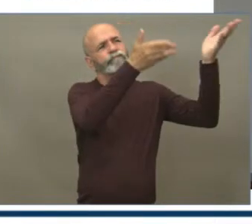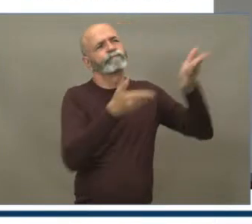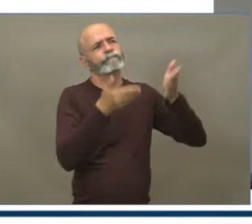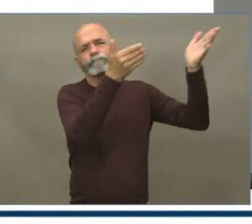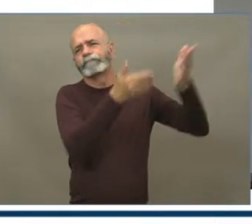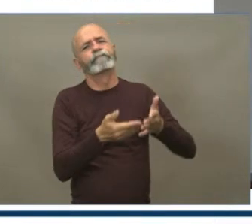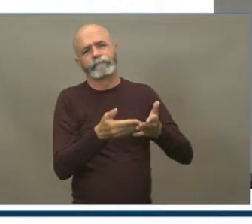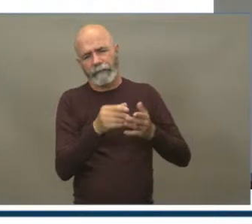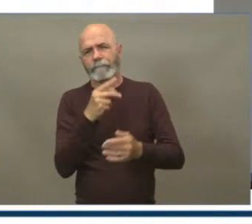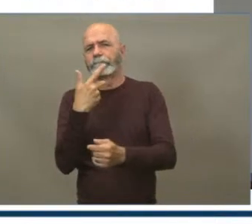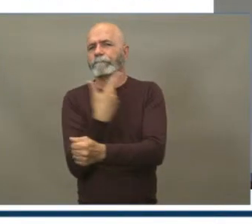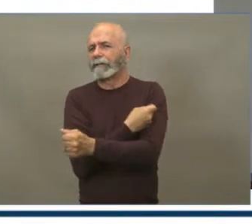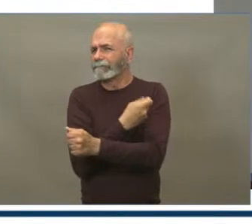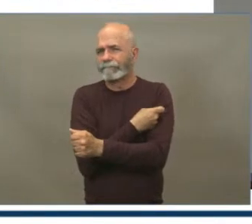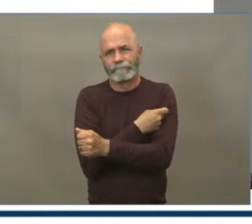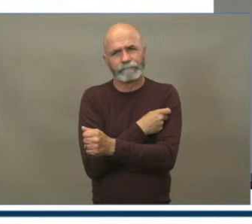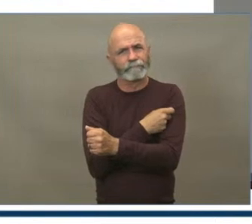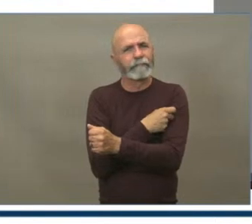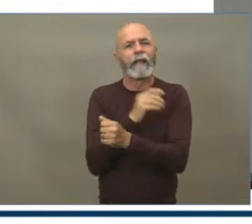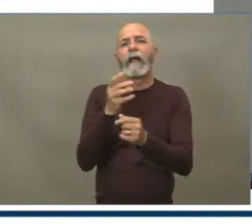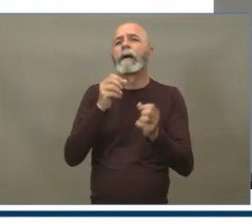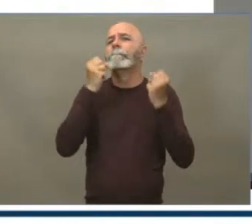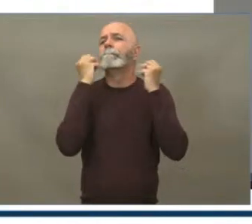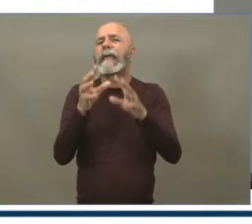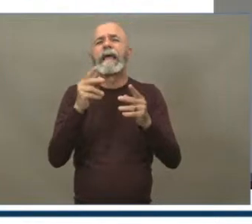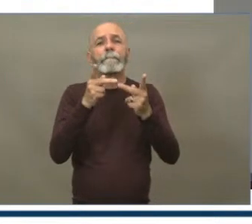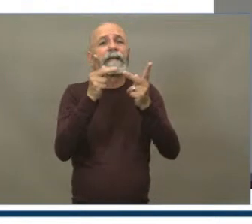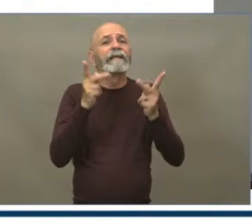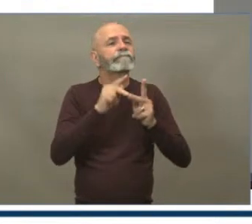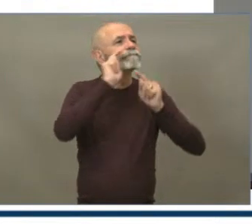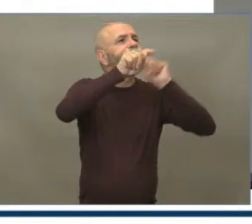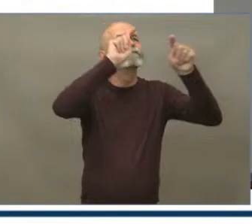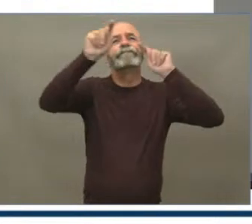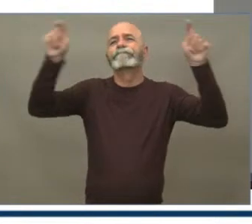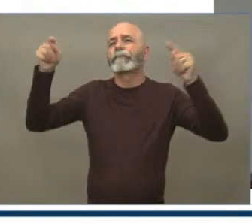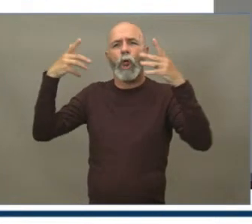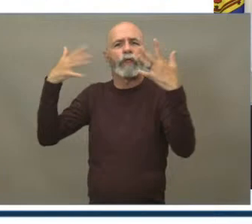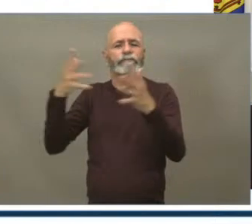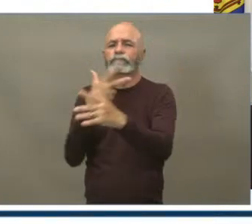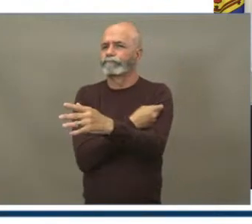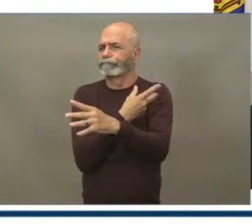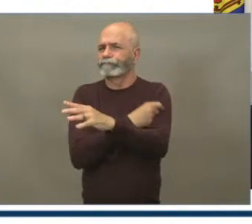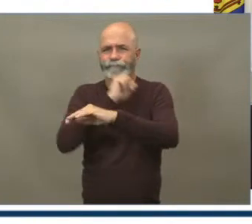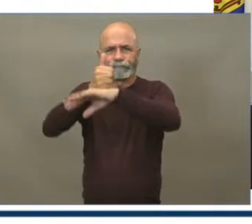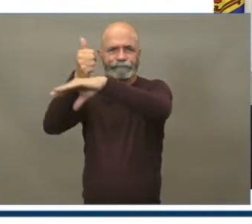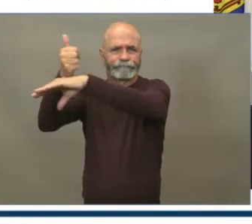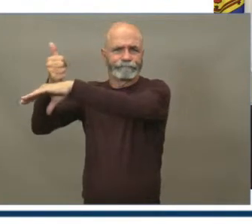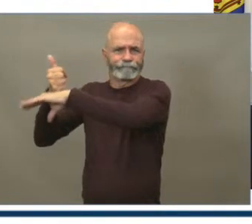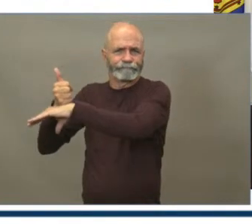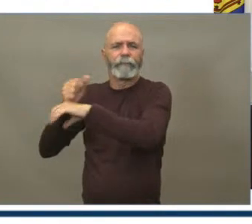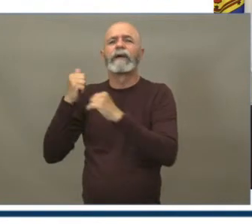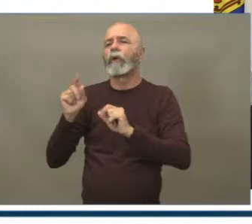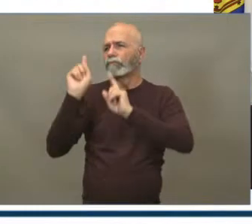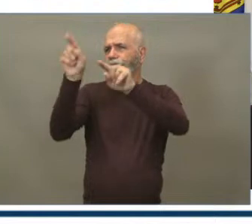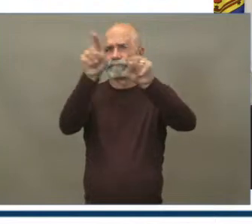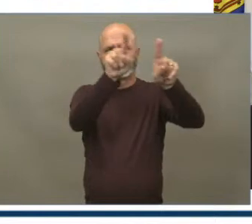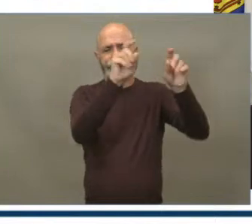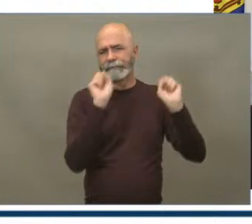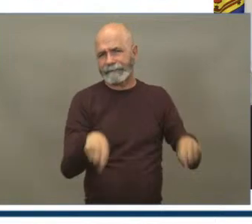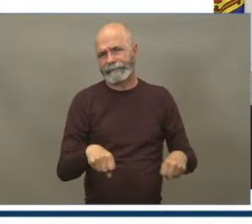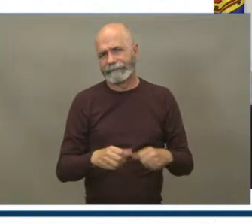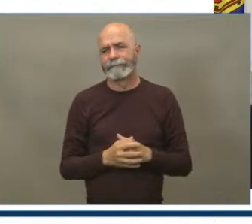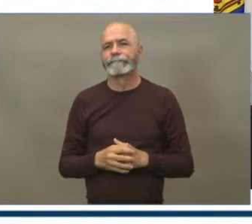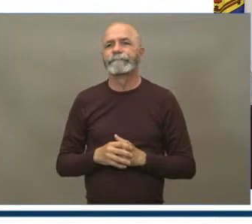the province. There's no reason not to come out and get vaccinated. Moving on, we'll go to the Chronicle Herald. Nabal Snan. Go